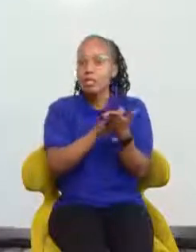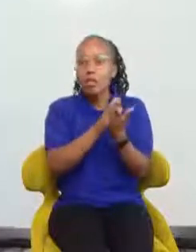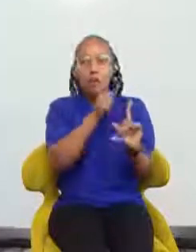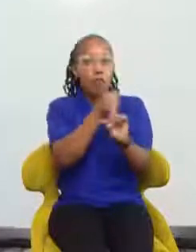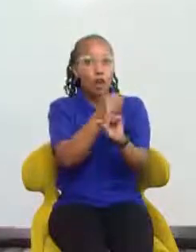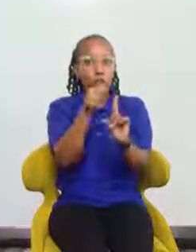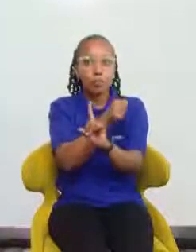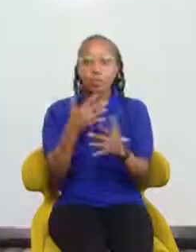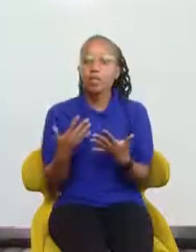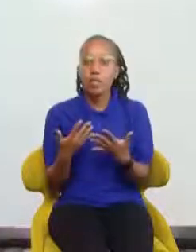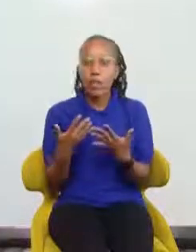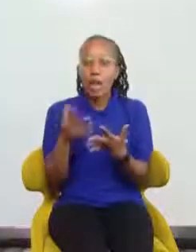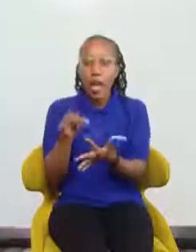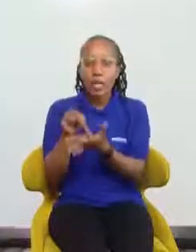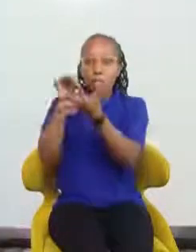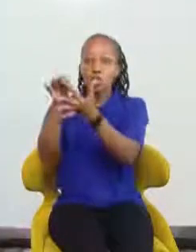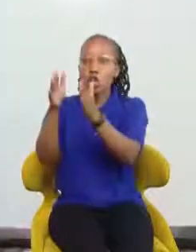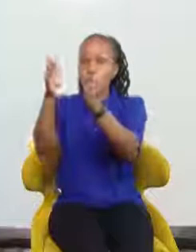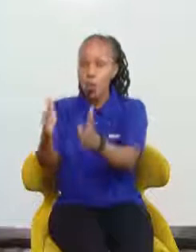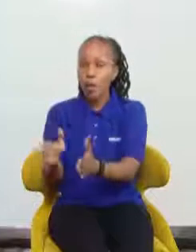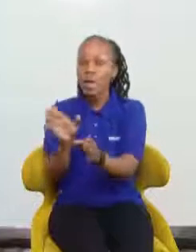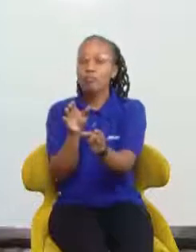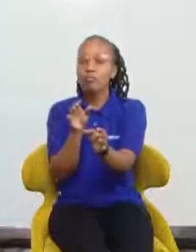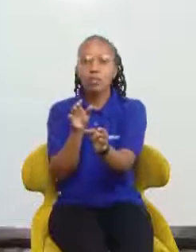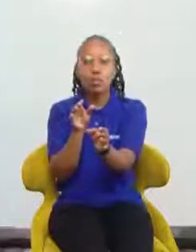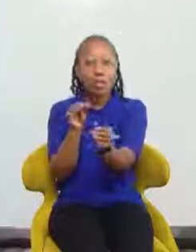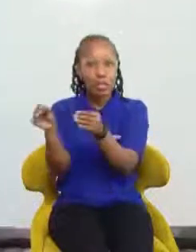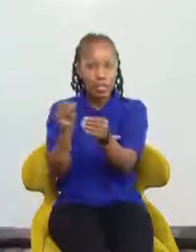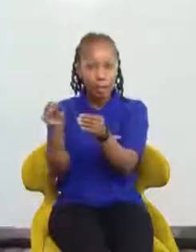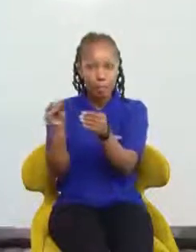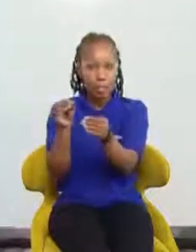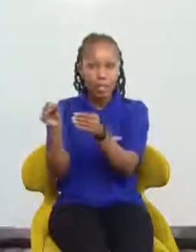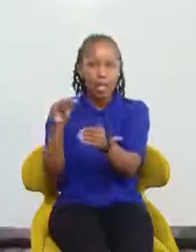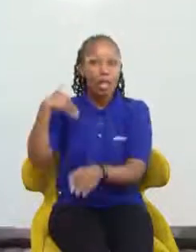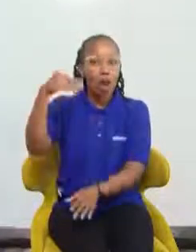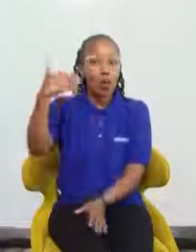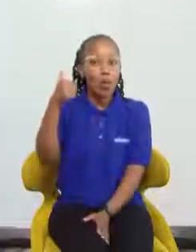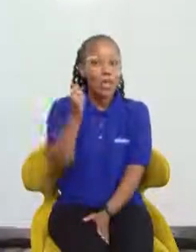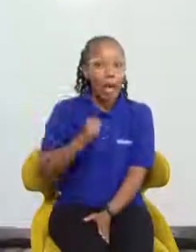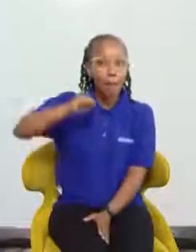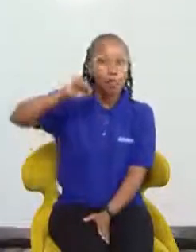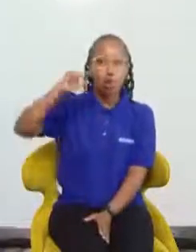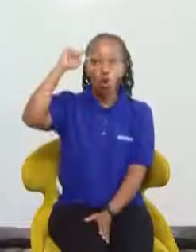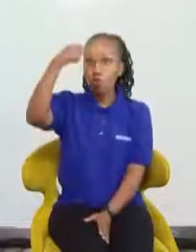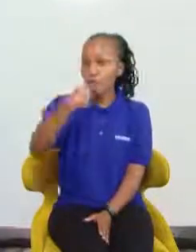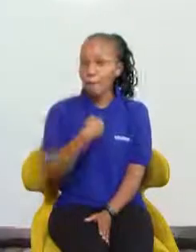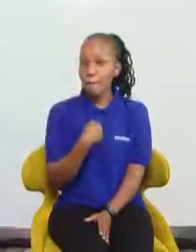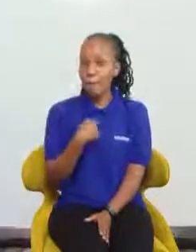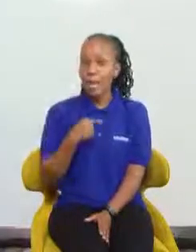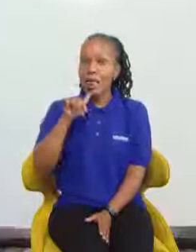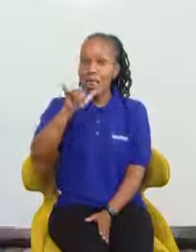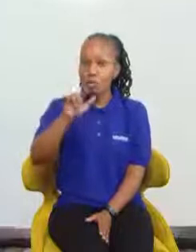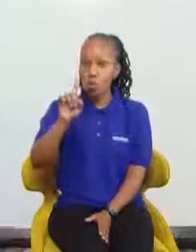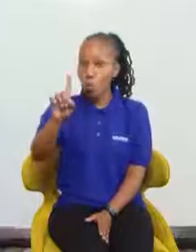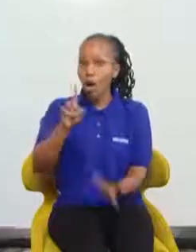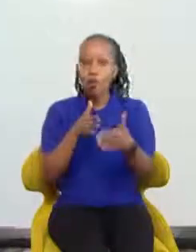case, women with disabilities, they're very high risk of being abused. So for me, that's one of the